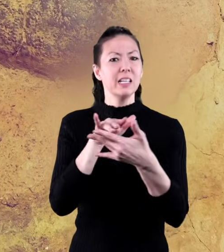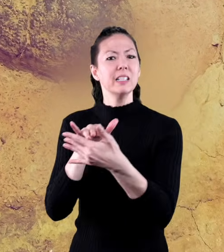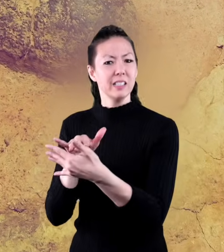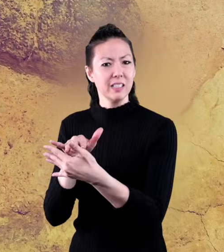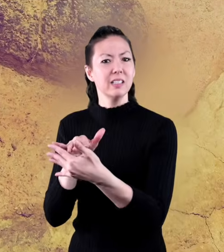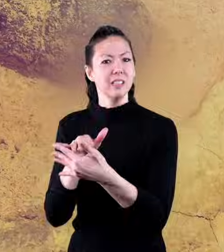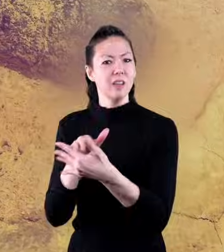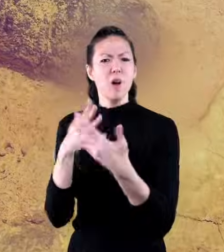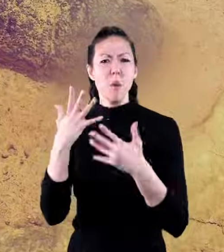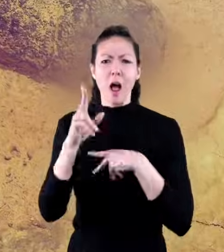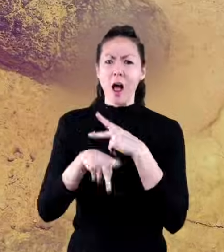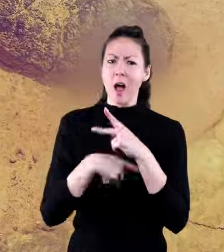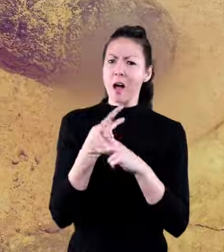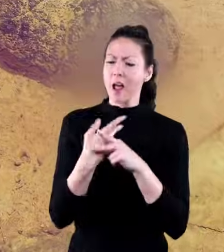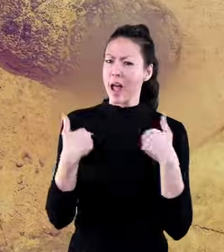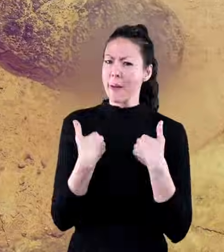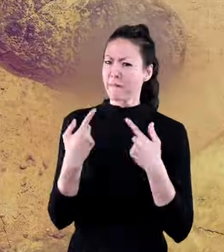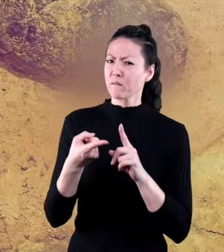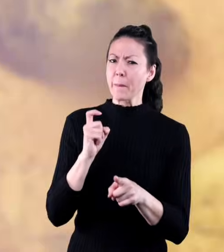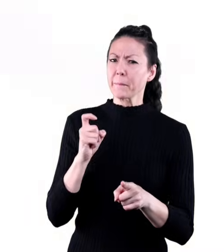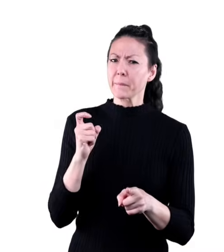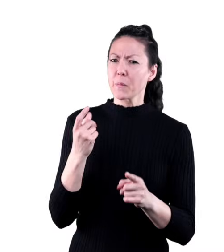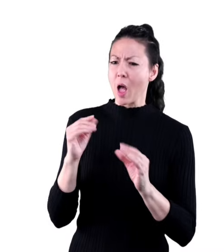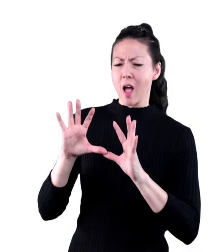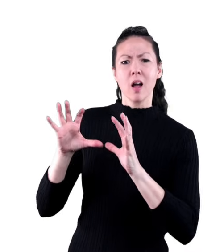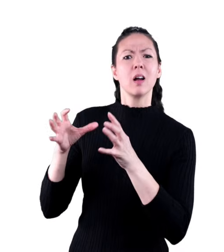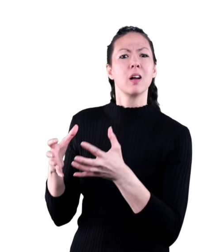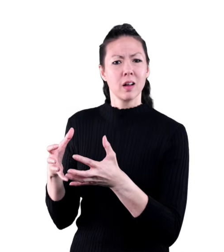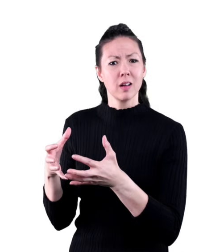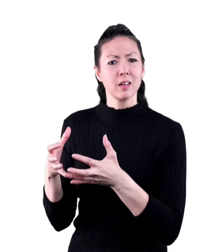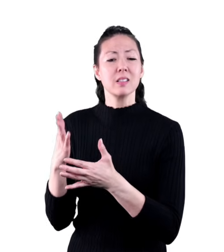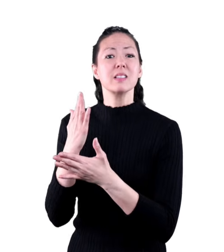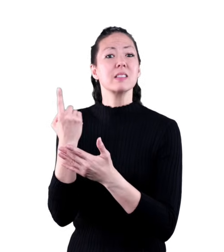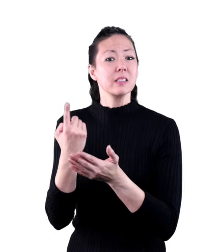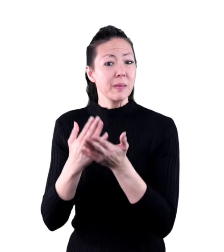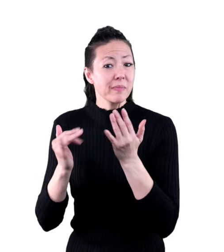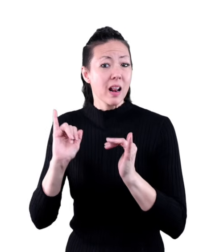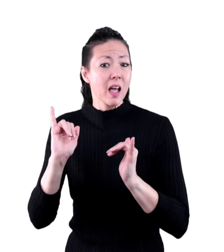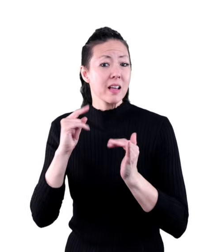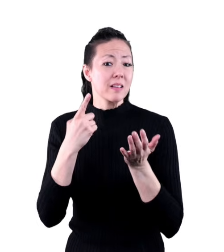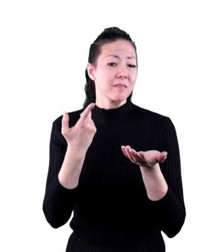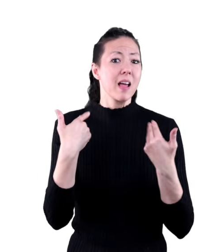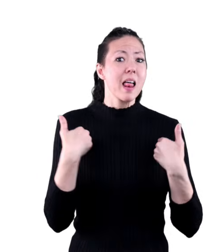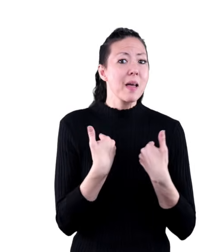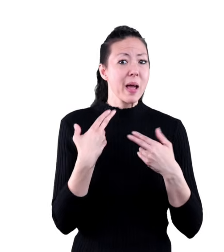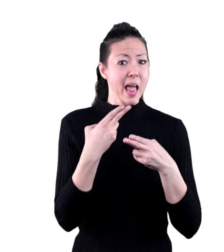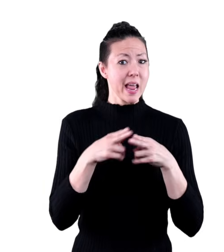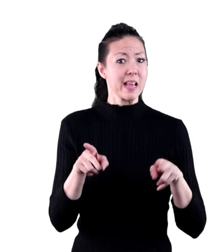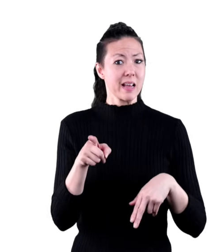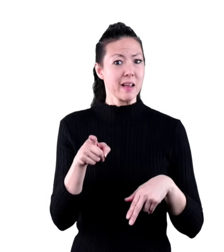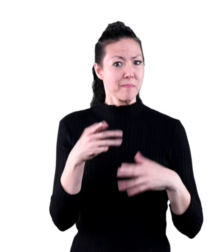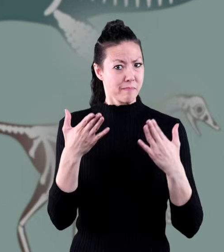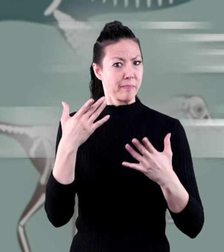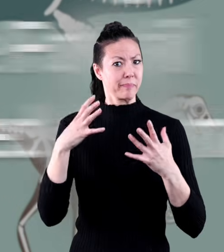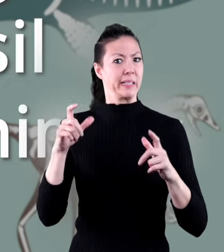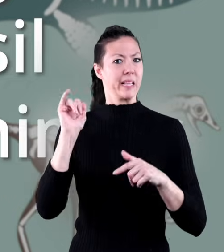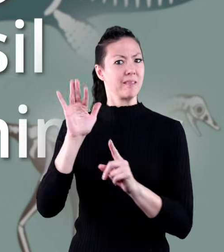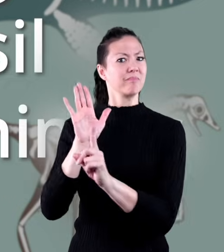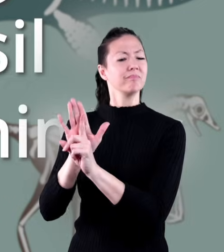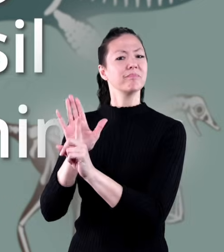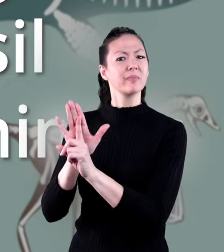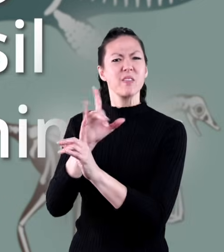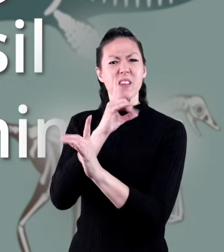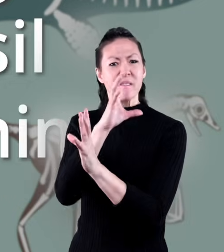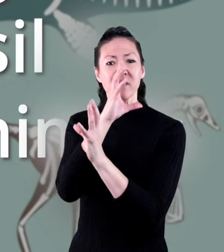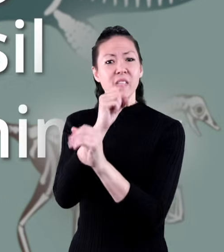help them determine what kind of animal they came from, and even what something like a baby dinosaur might have looked like. One of